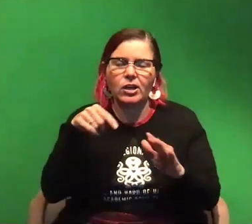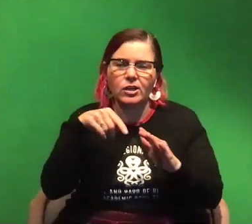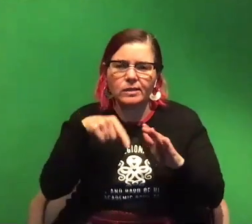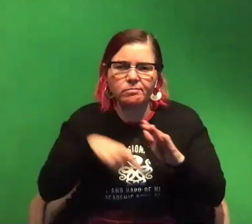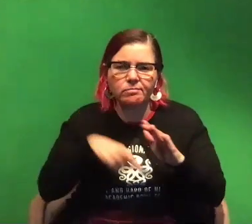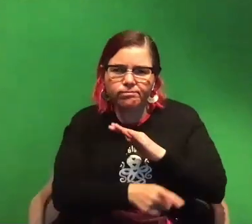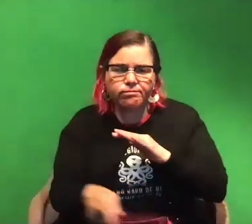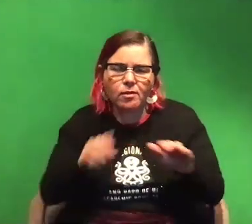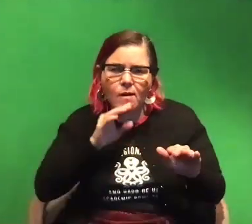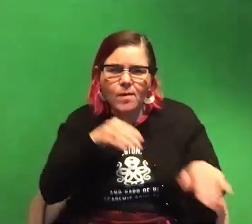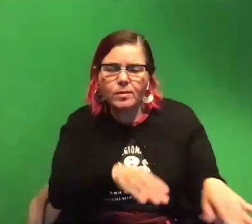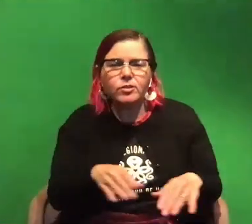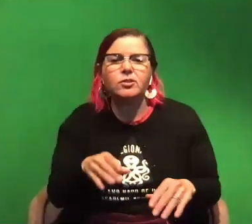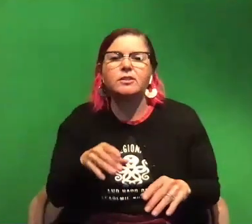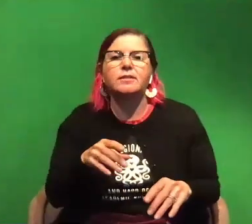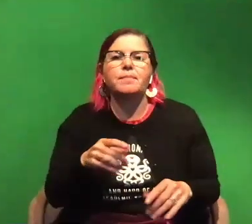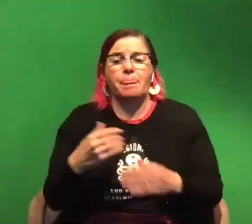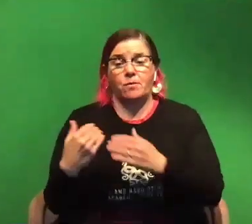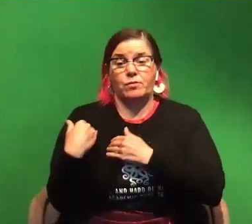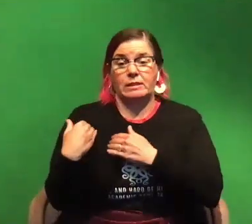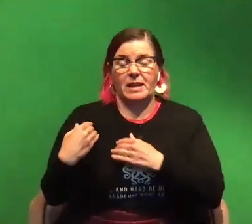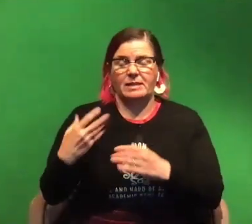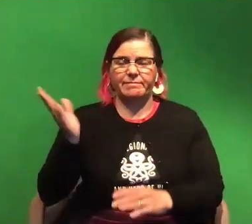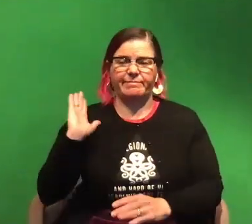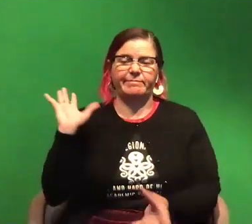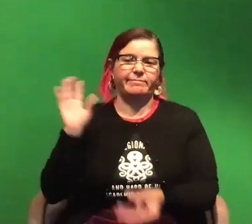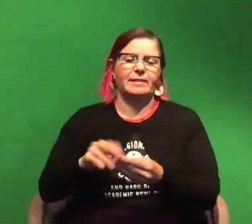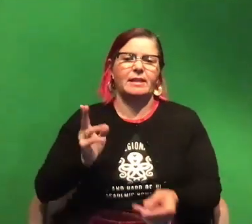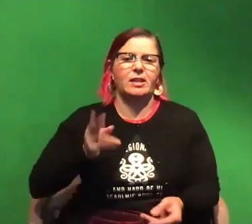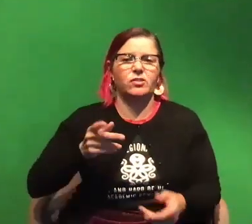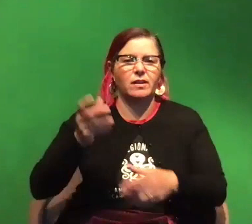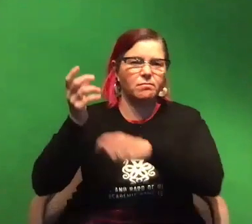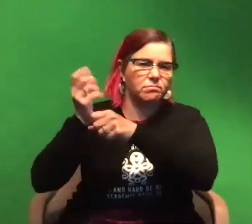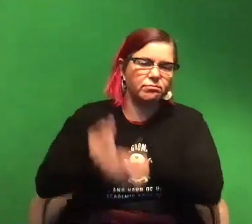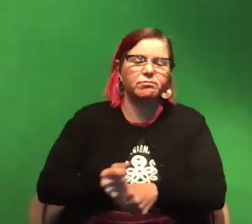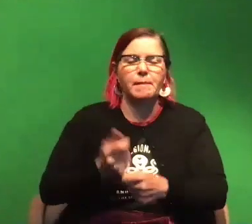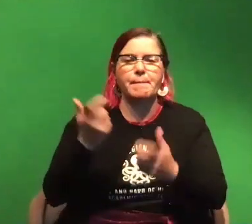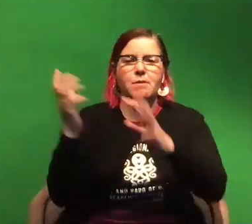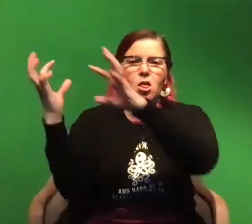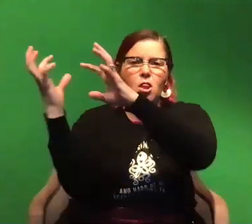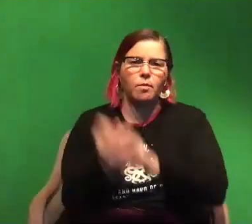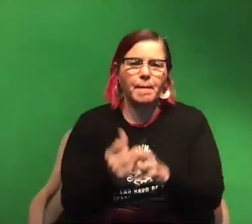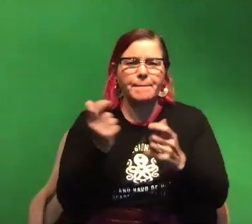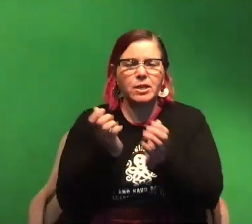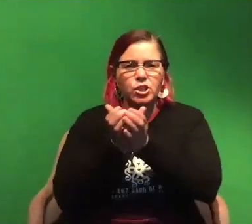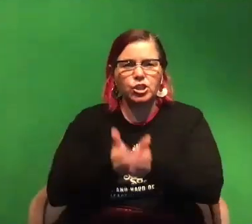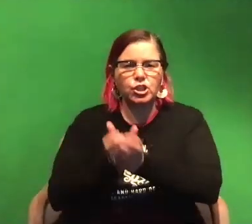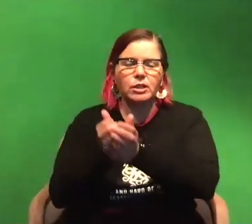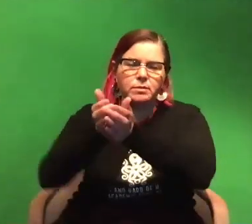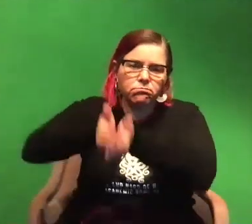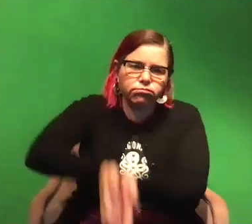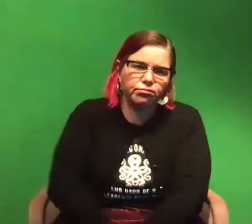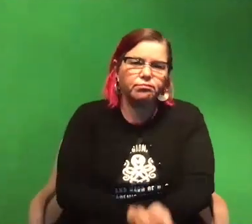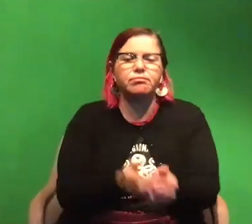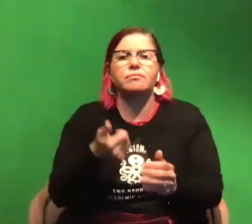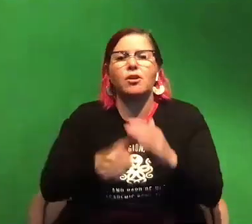and has been responsible historically for pulling large ships and ocean vessels down under the